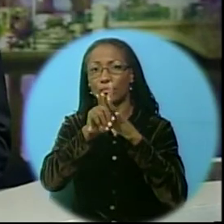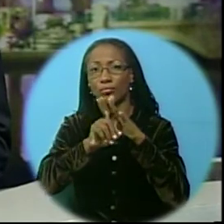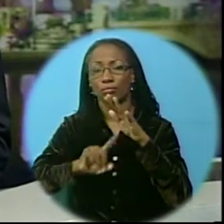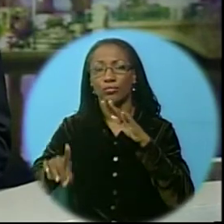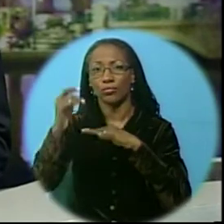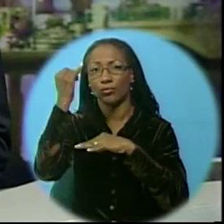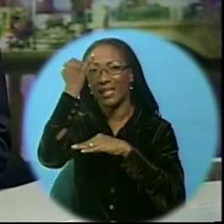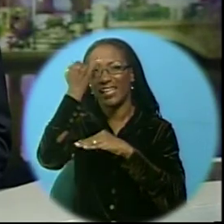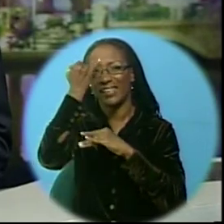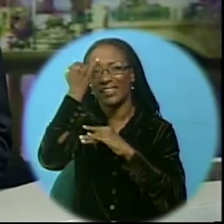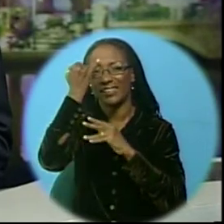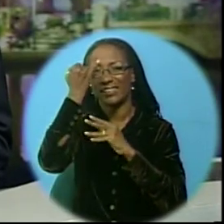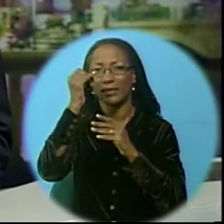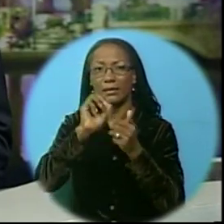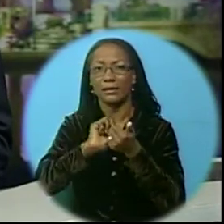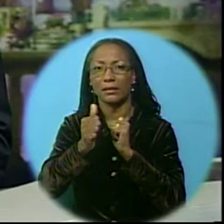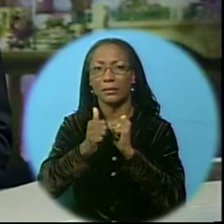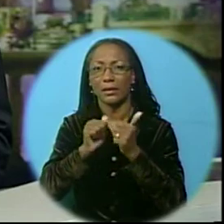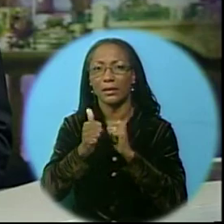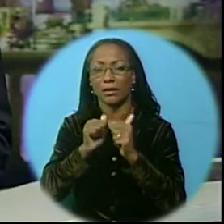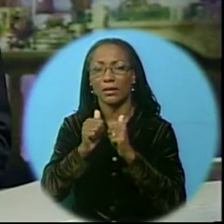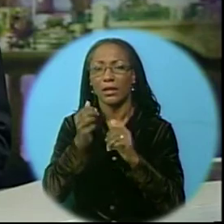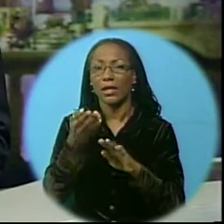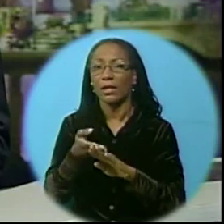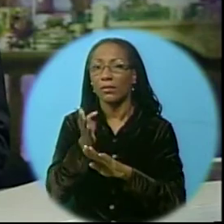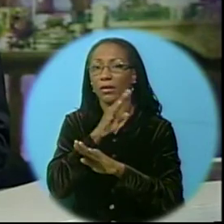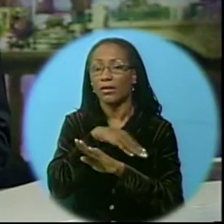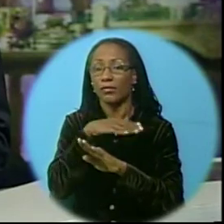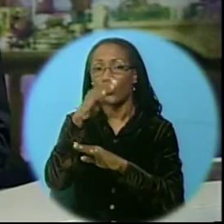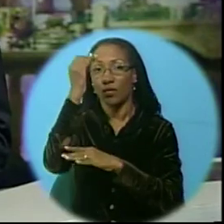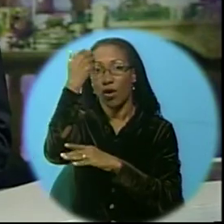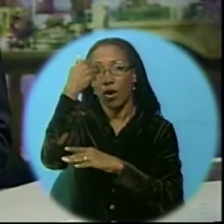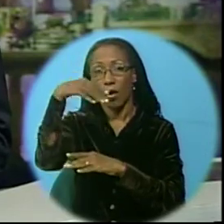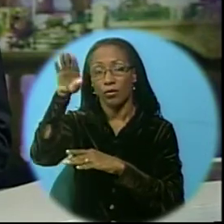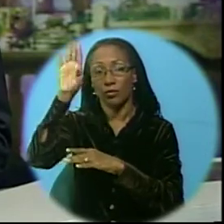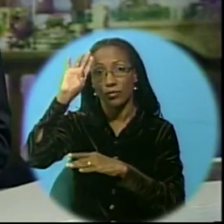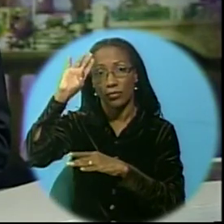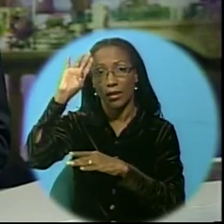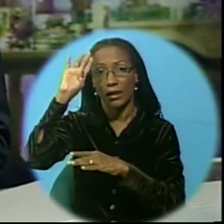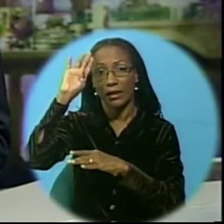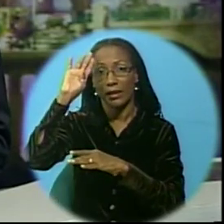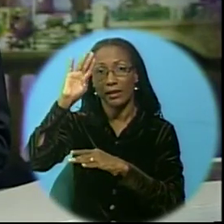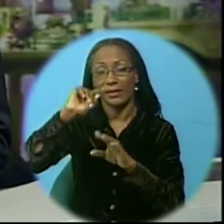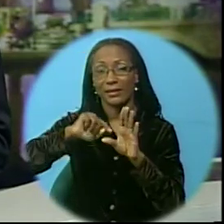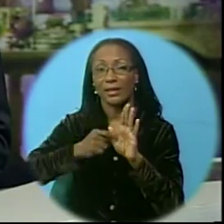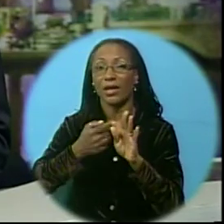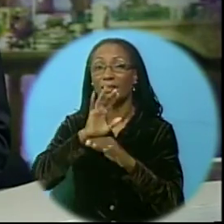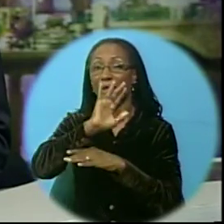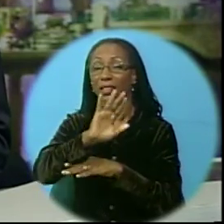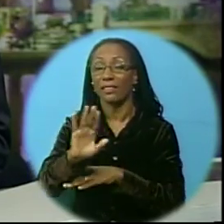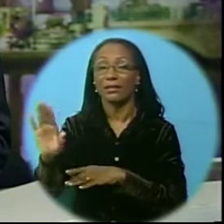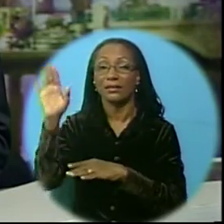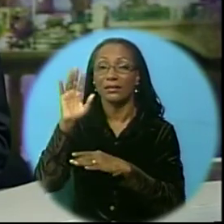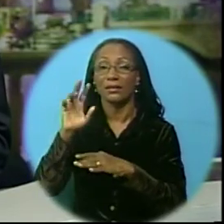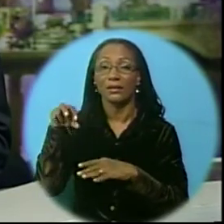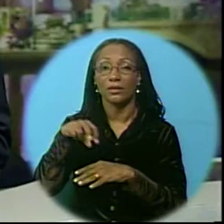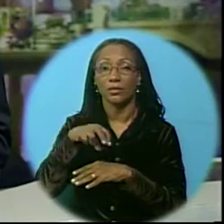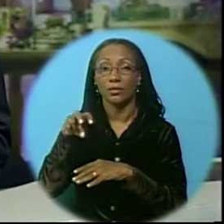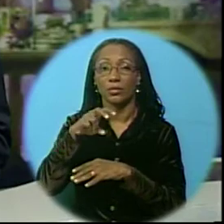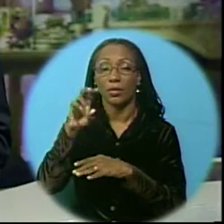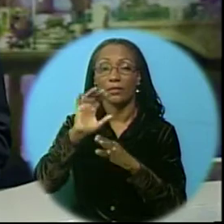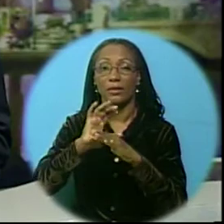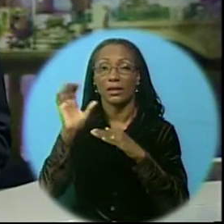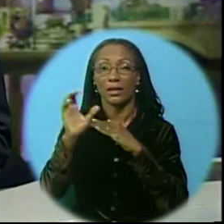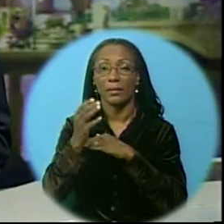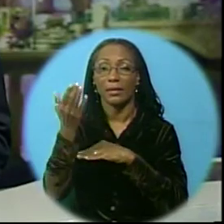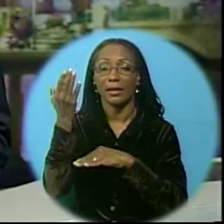the Caribbean next year. Cricket Australia's chairman, Wally Edwards, has described the situation as deeply concerning, and